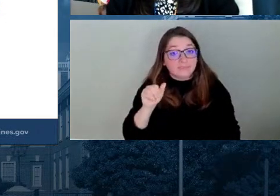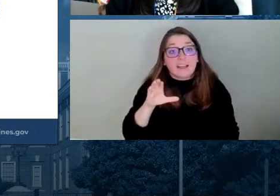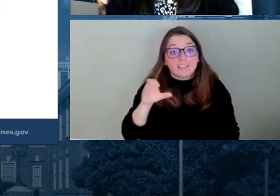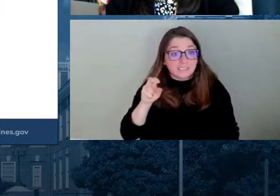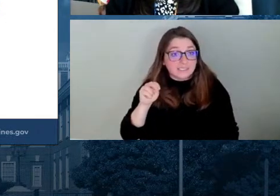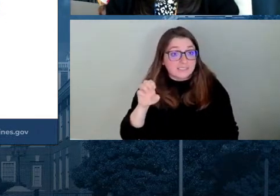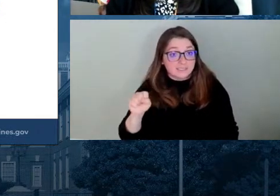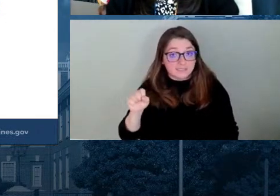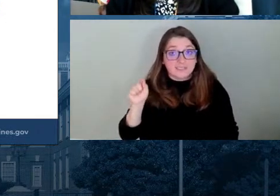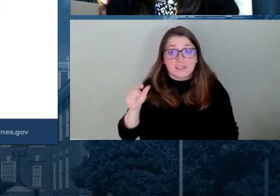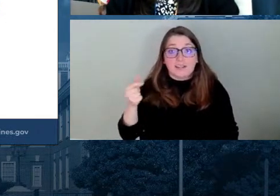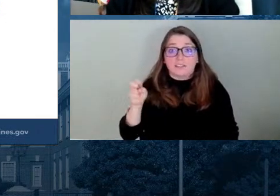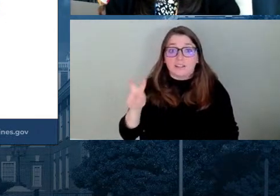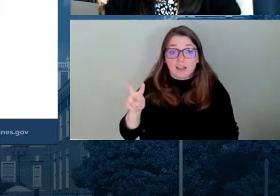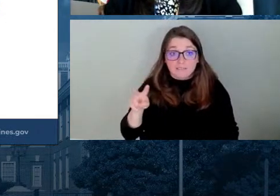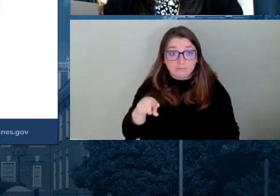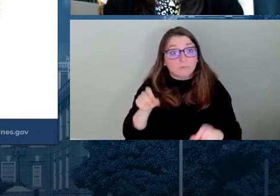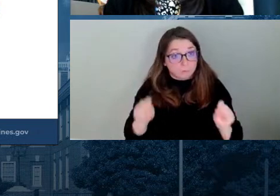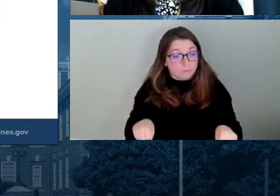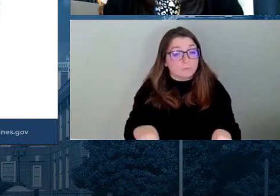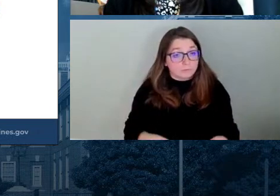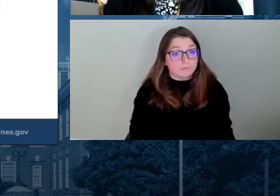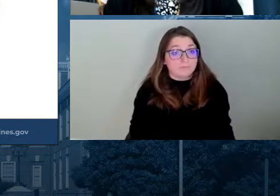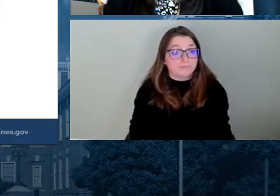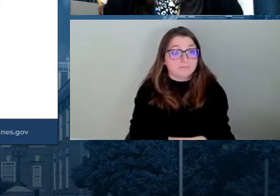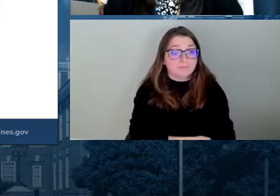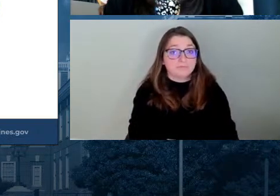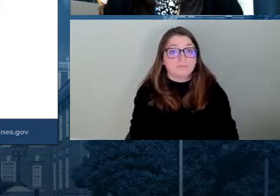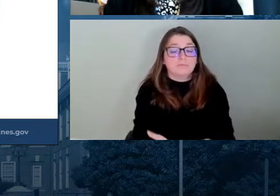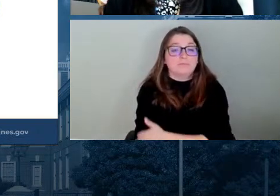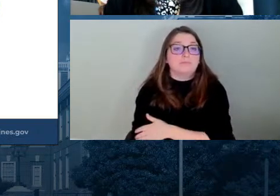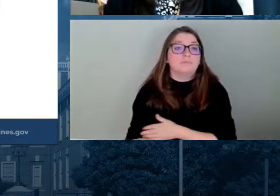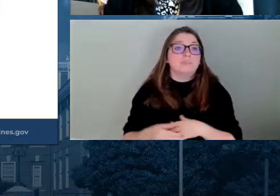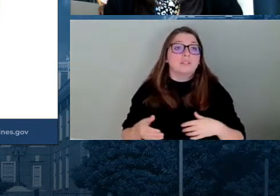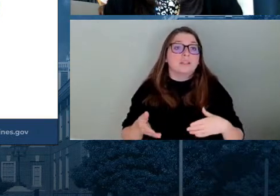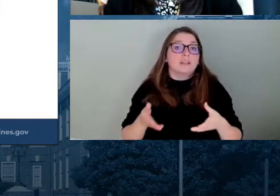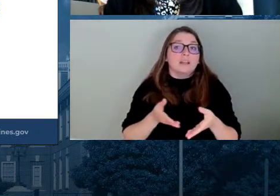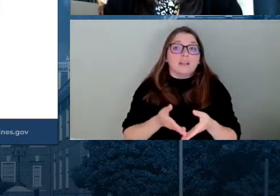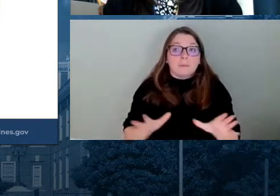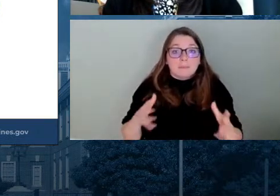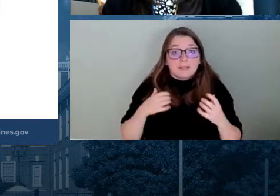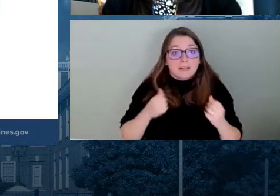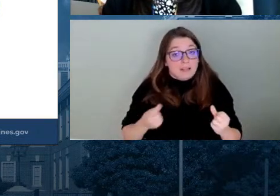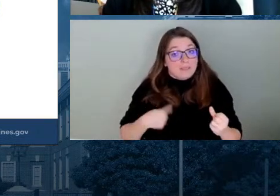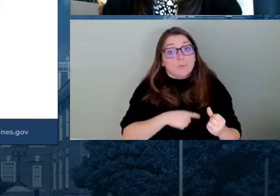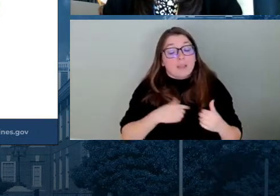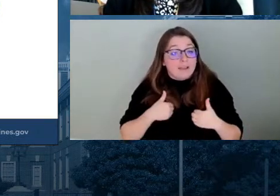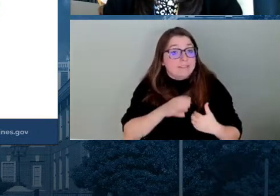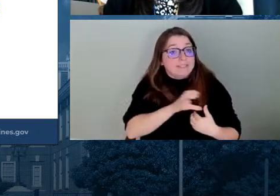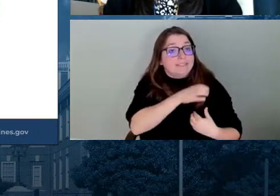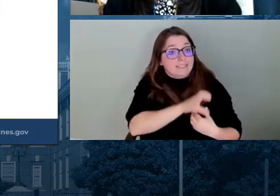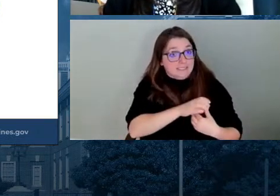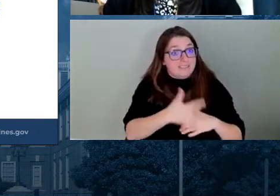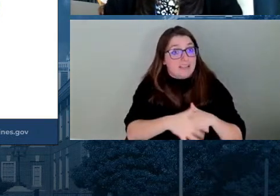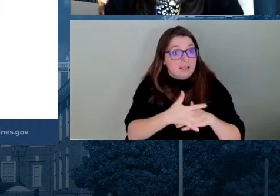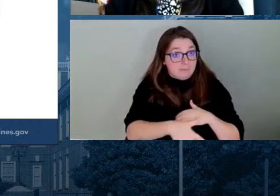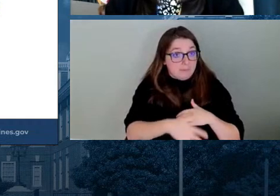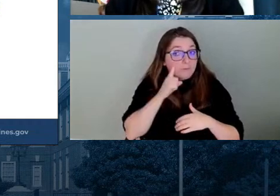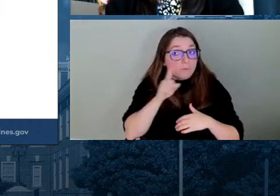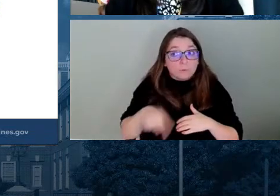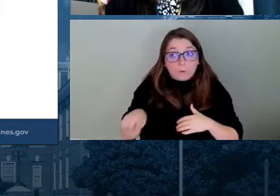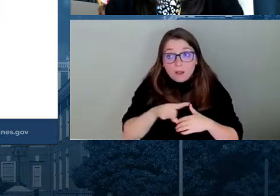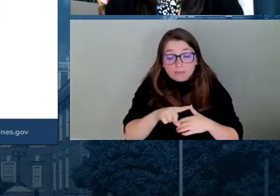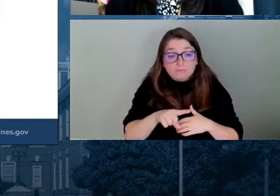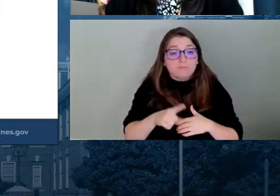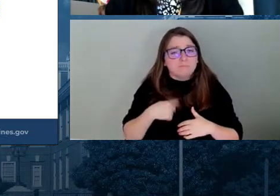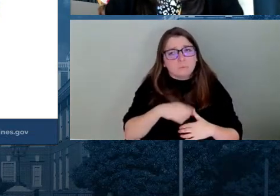you sites. Public health continues to maintain clinics. We have those available. Not just, again, we recognize that not